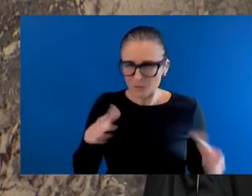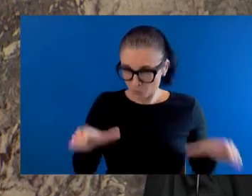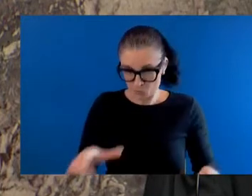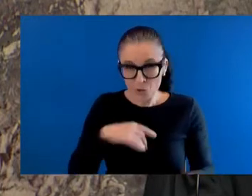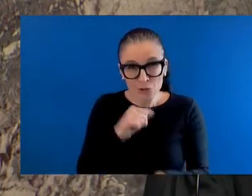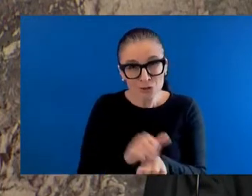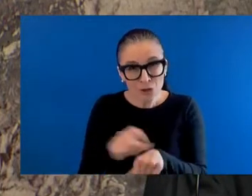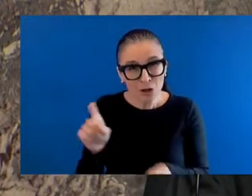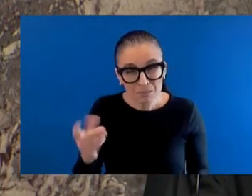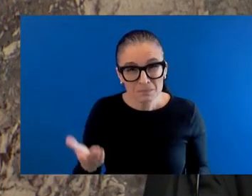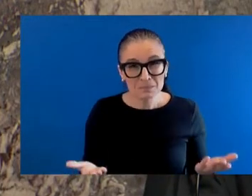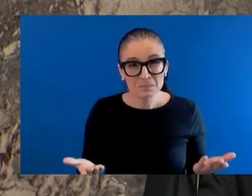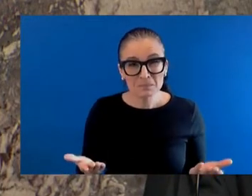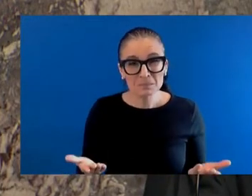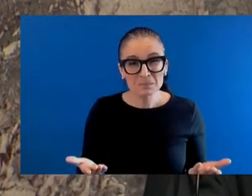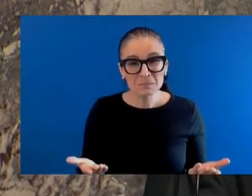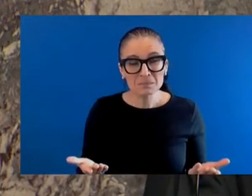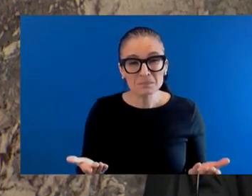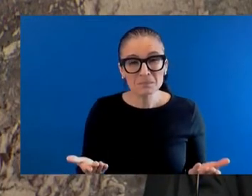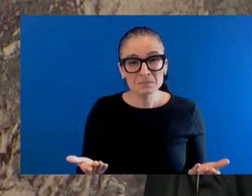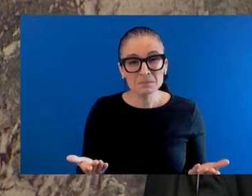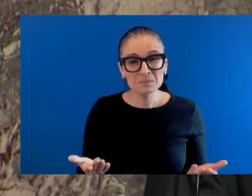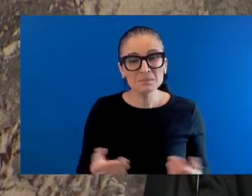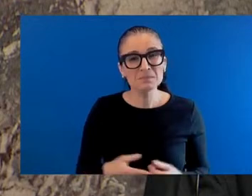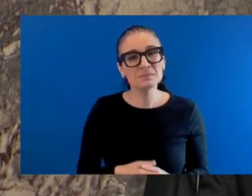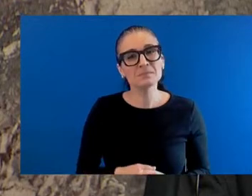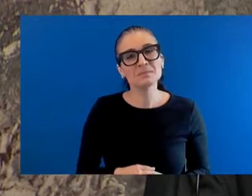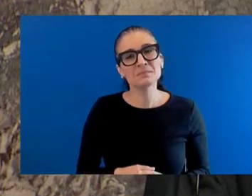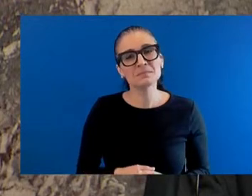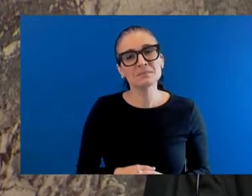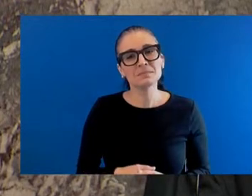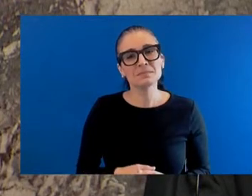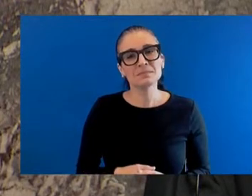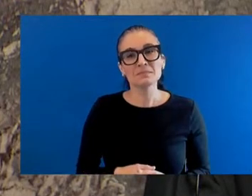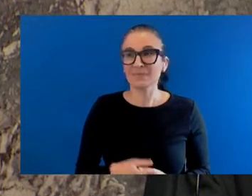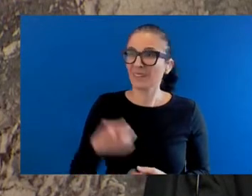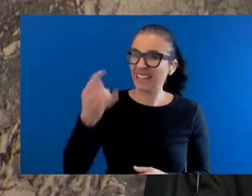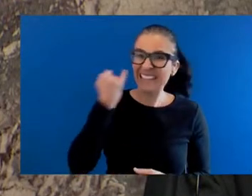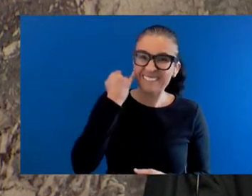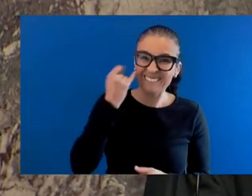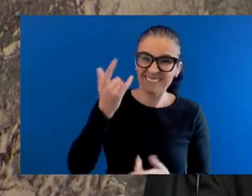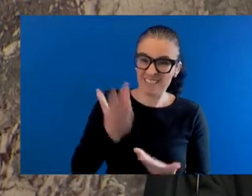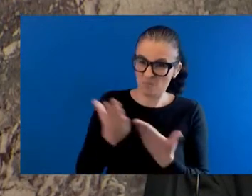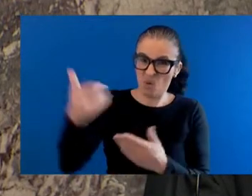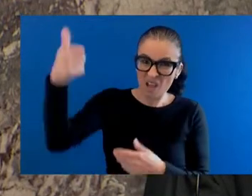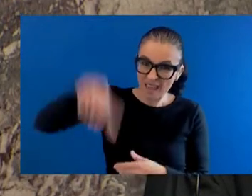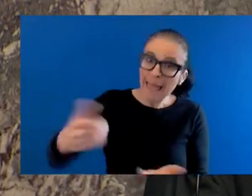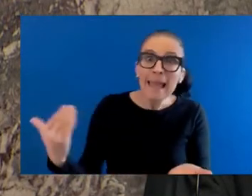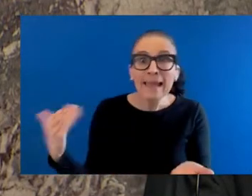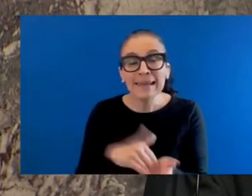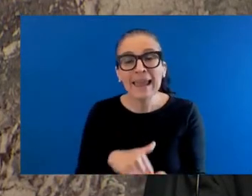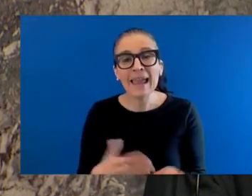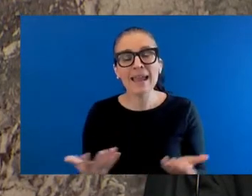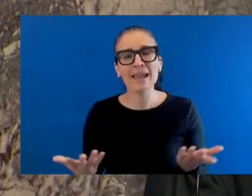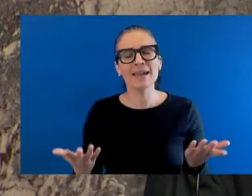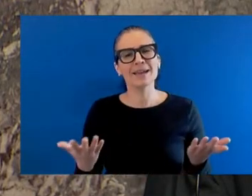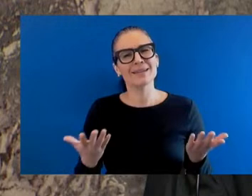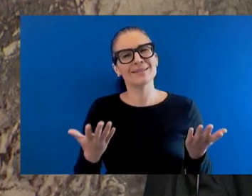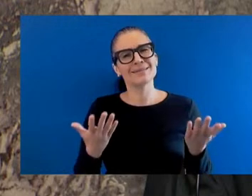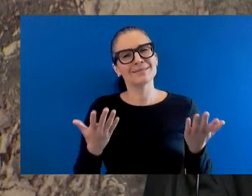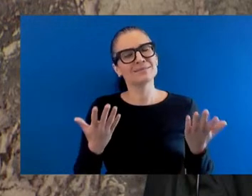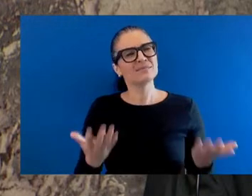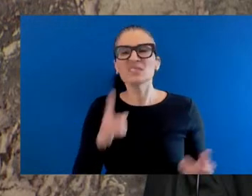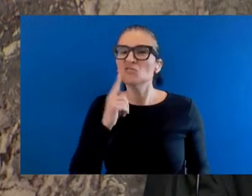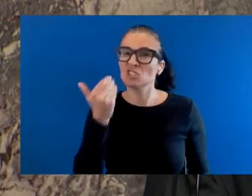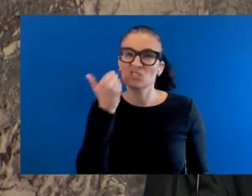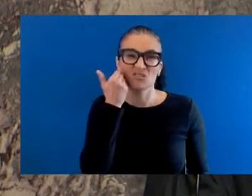It's going to be a shame if this issue is swept under the rug and this is voted down by a majority government simply